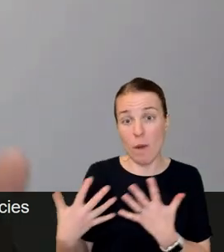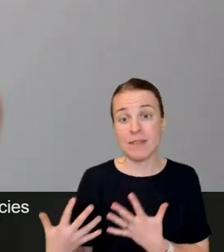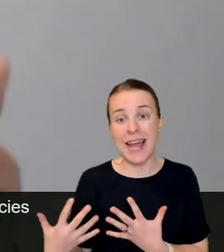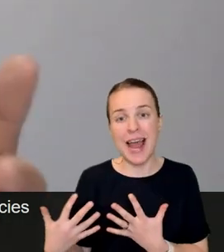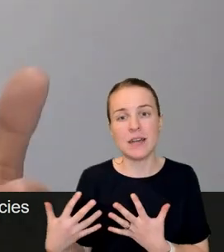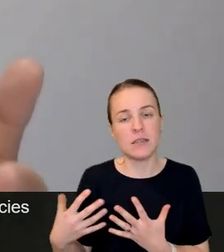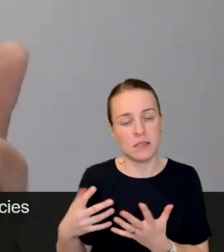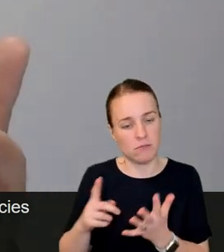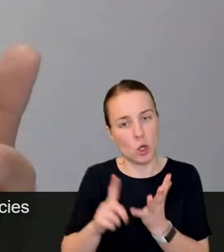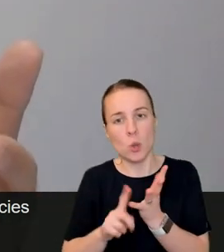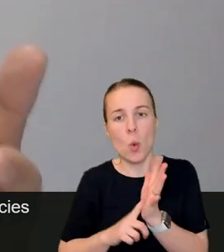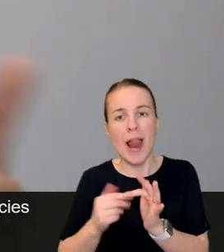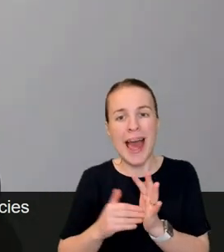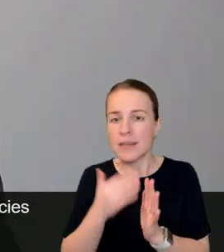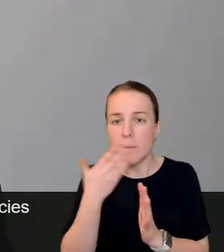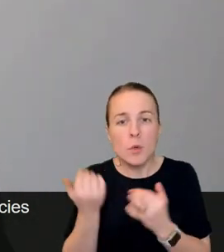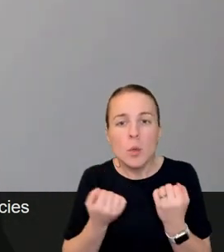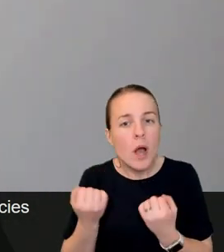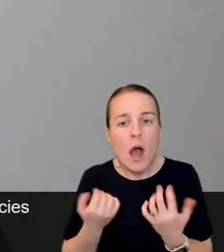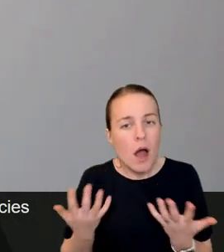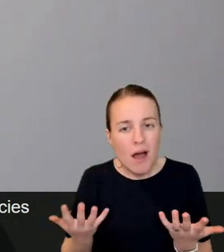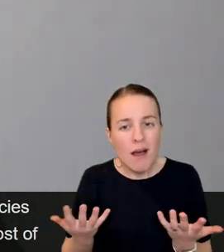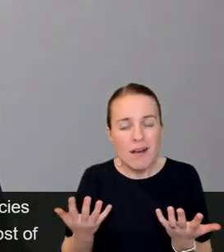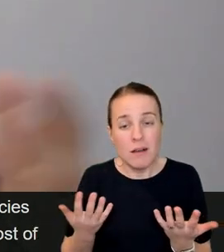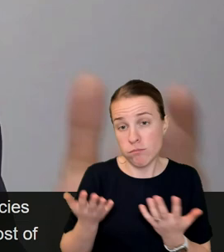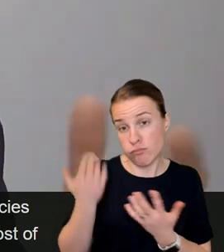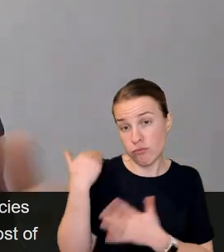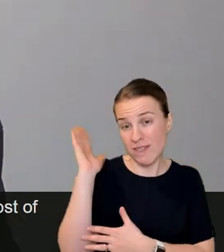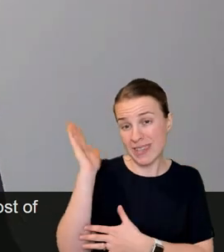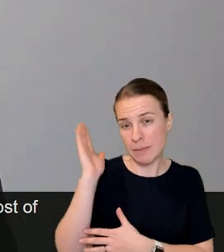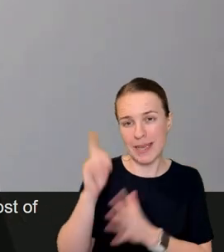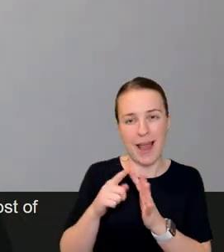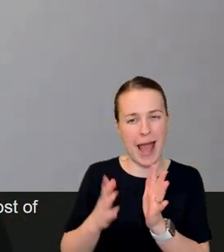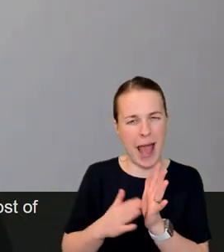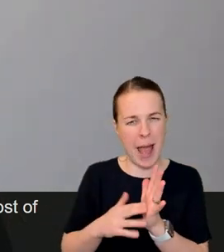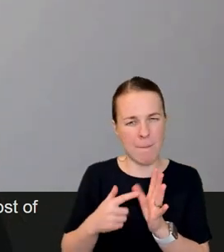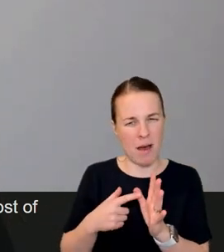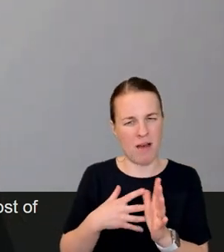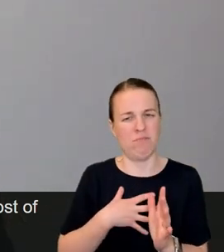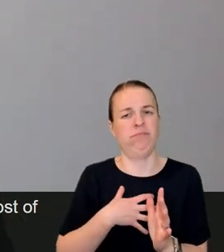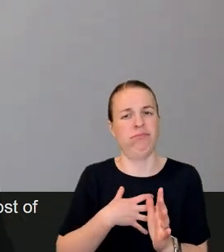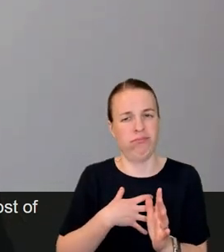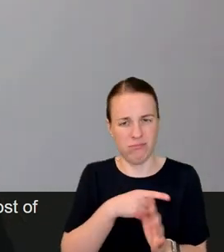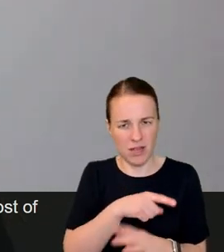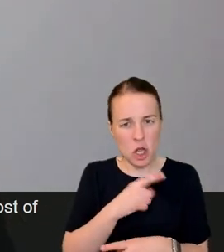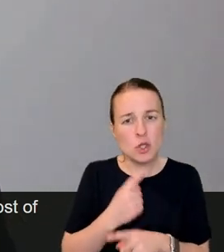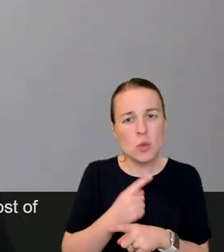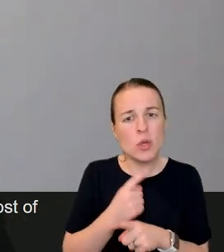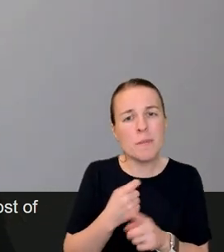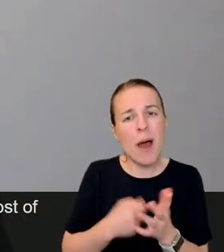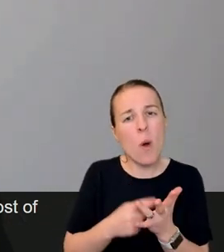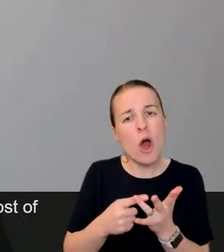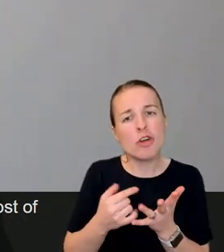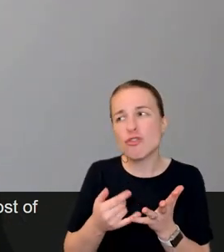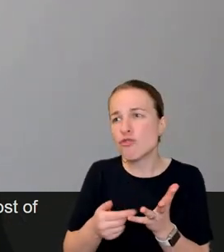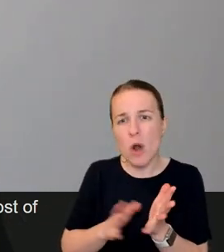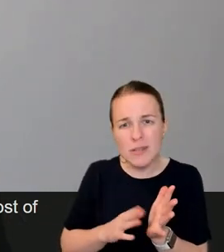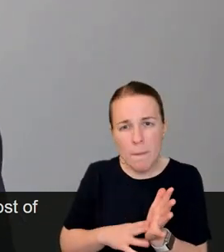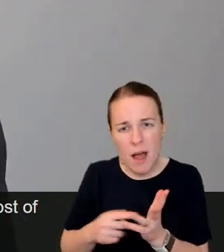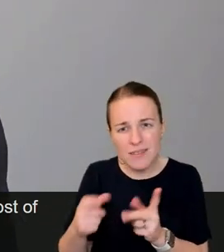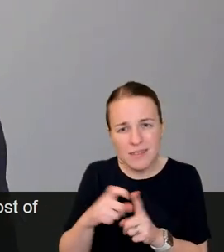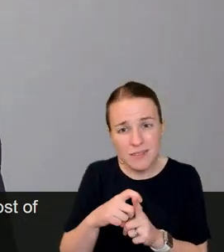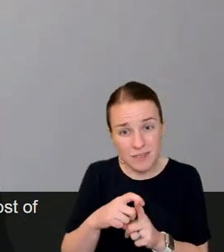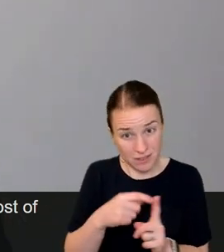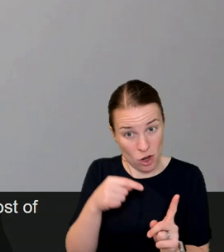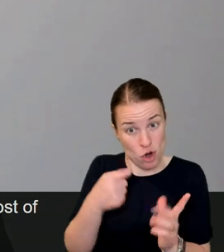car. And when the previous speaker, Emma Best, has the audacity to talk about Rosamond, she took Boris Johnson to court because he